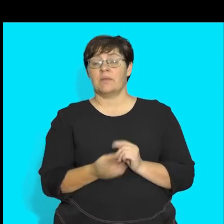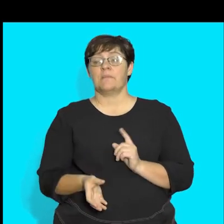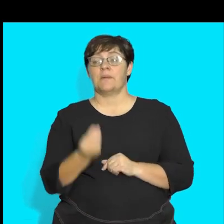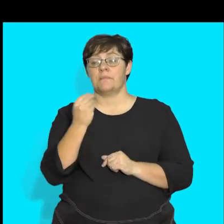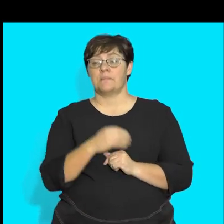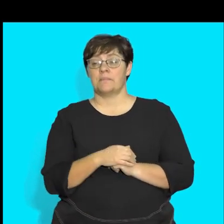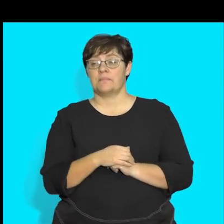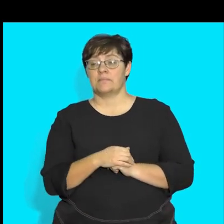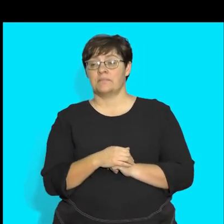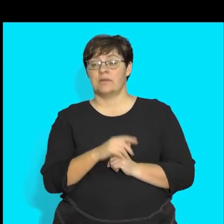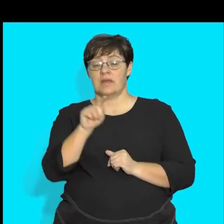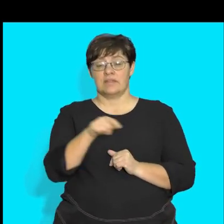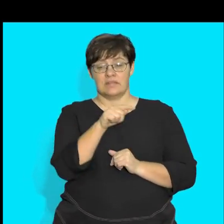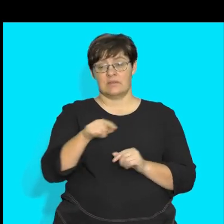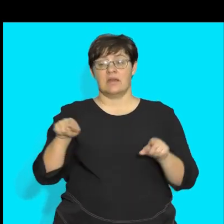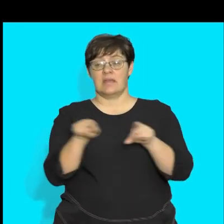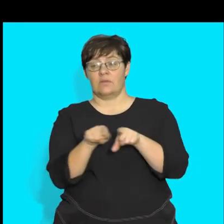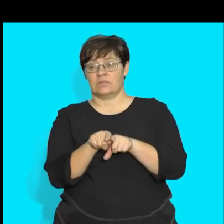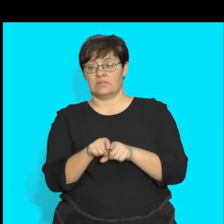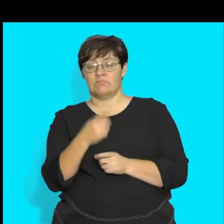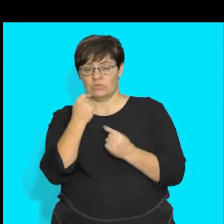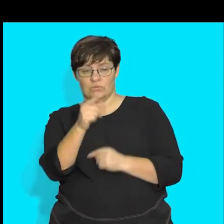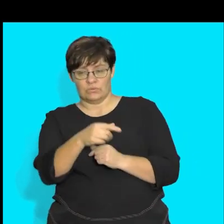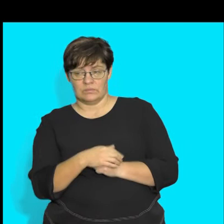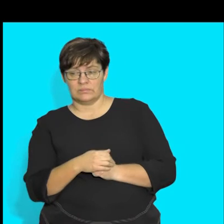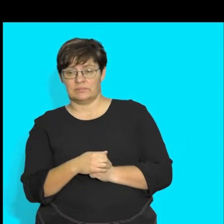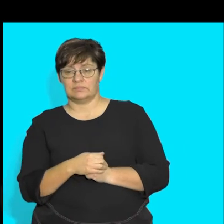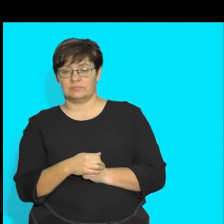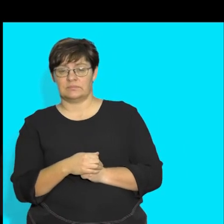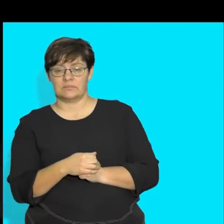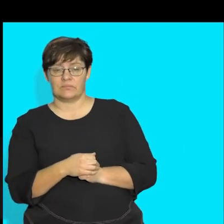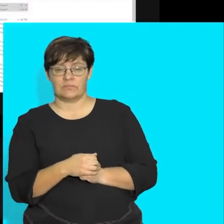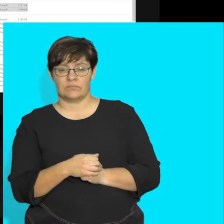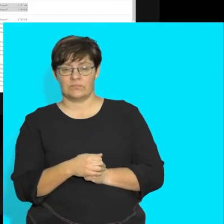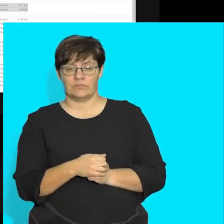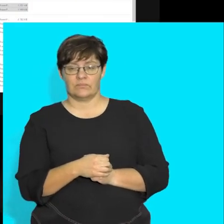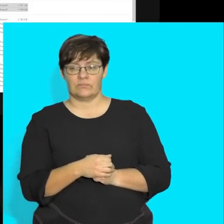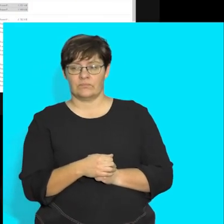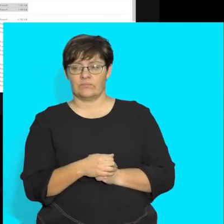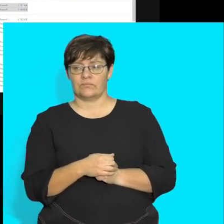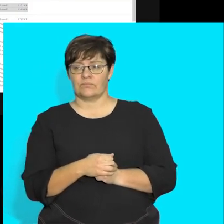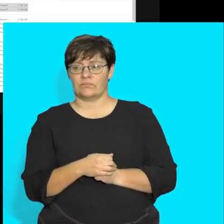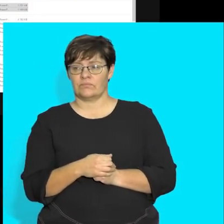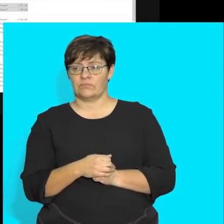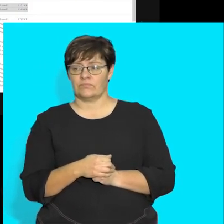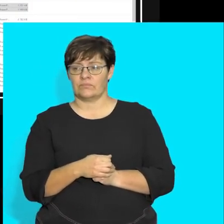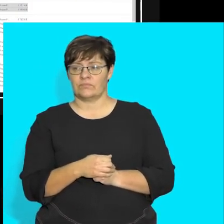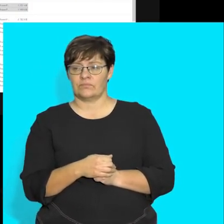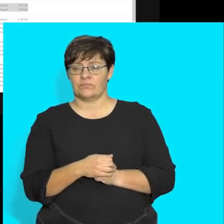And I'm going to get theta equals, and let's go do that in our calculator. Oh,